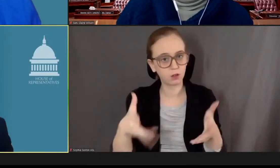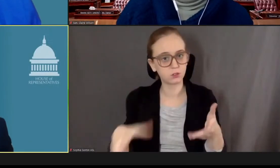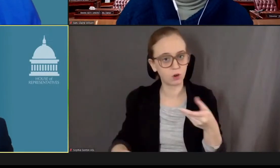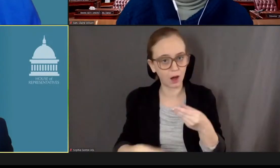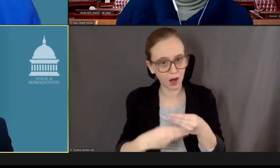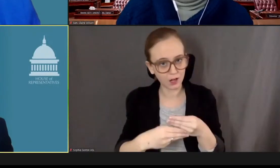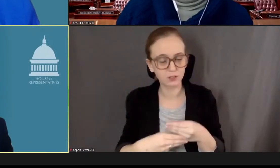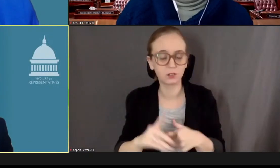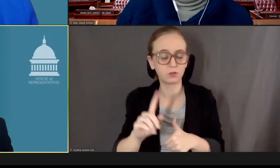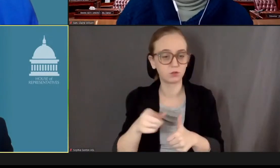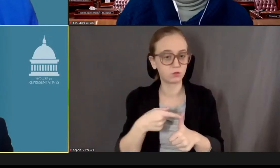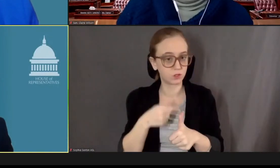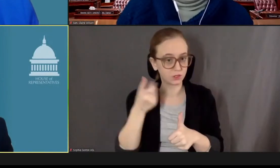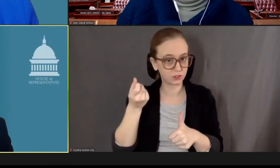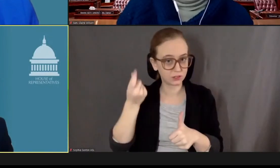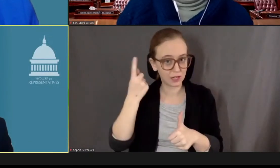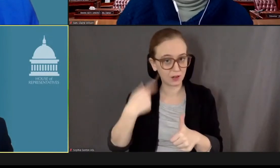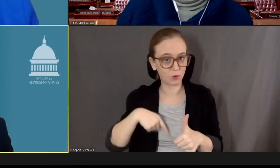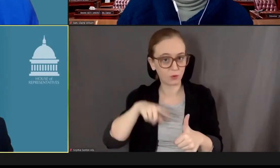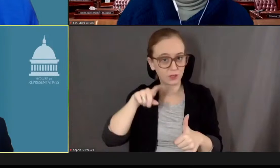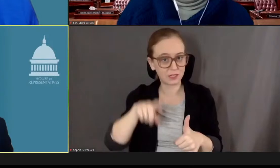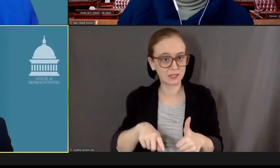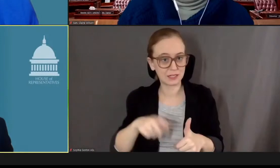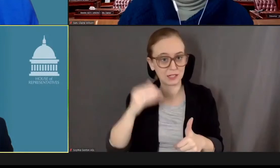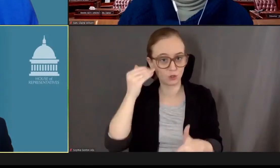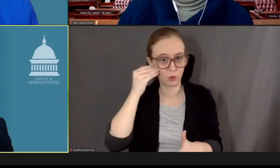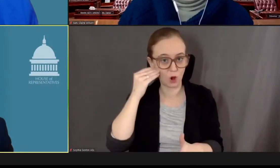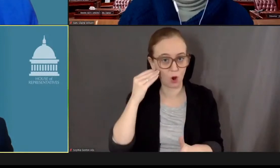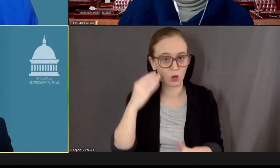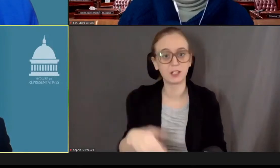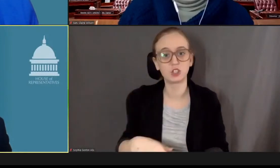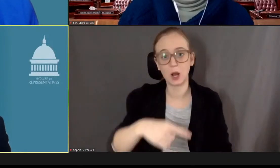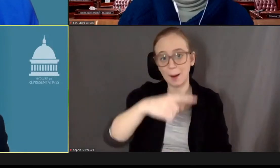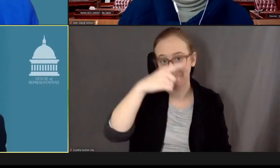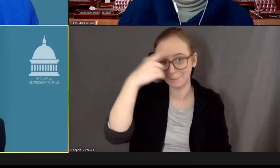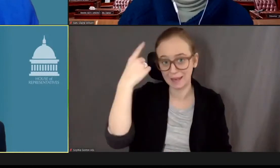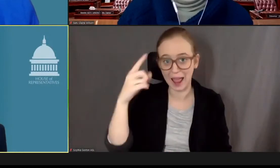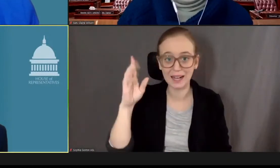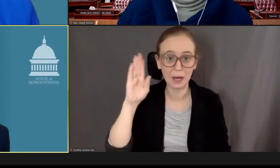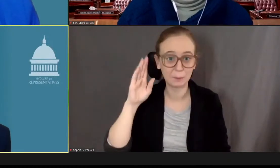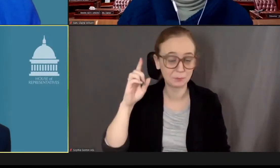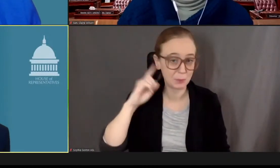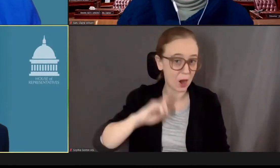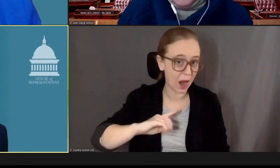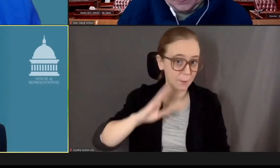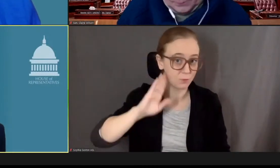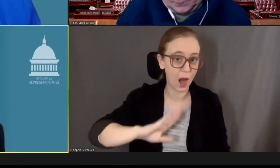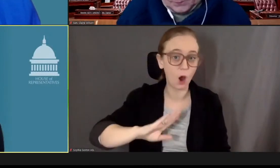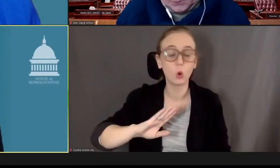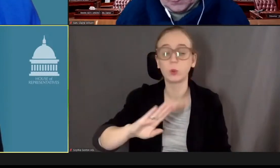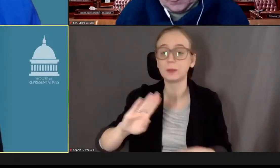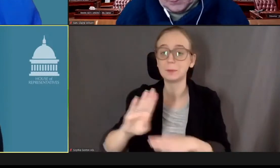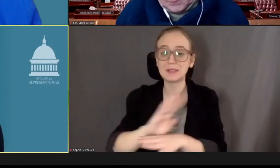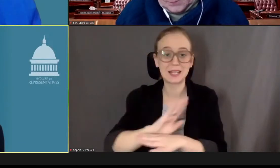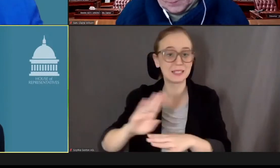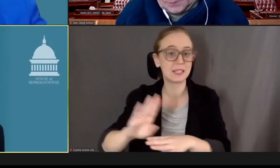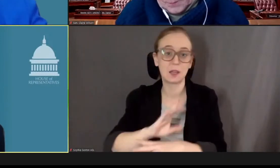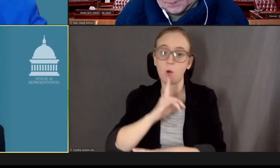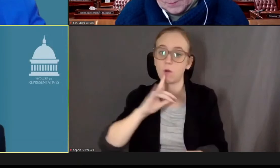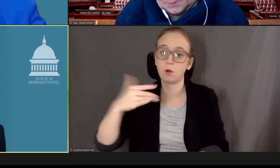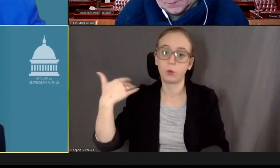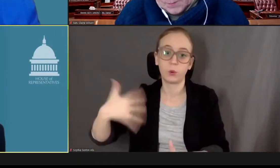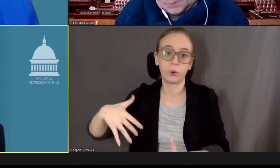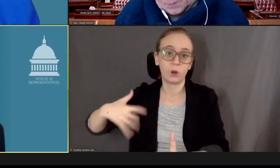that, Black and brown businesses have been hit even harder than other businesses during this